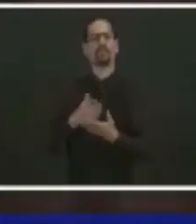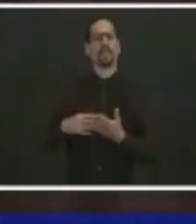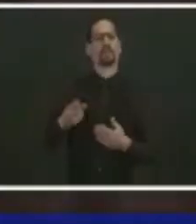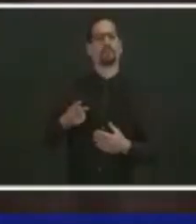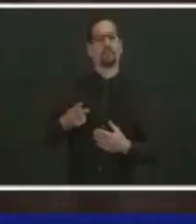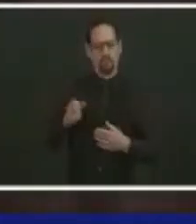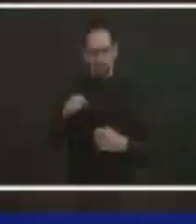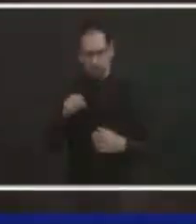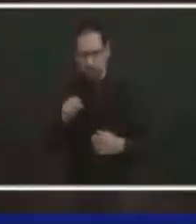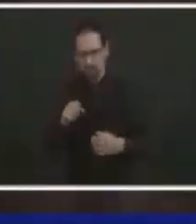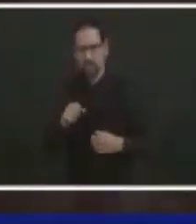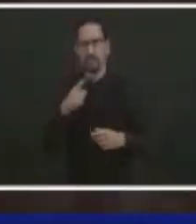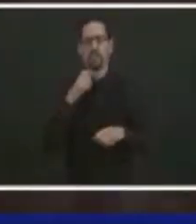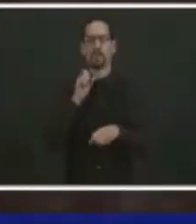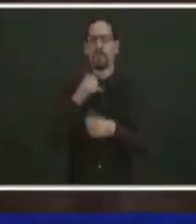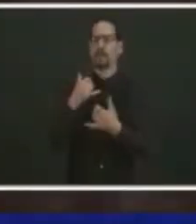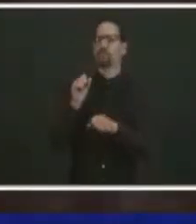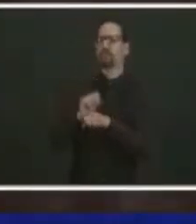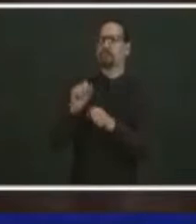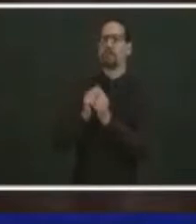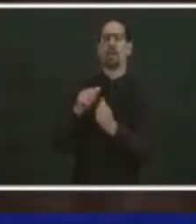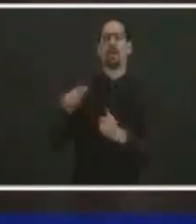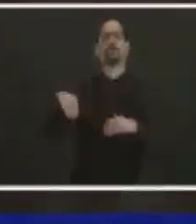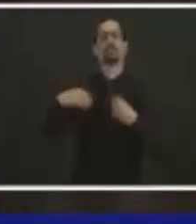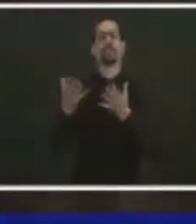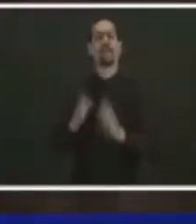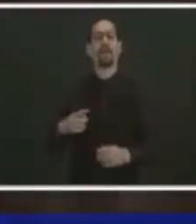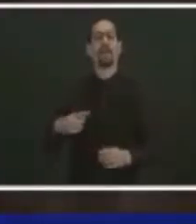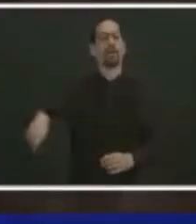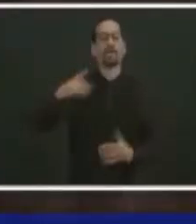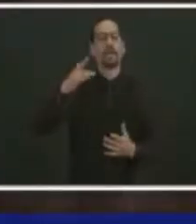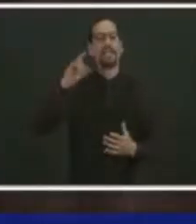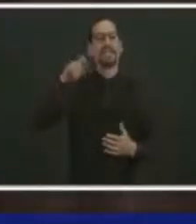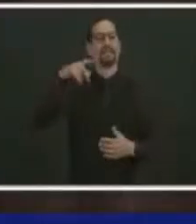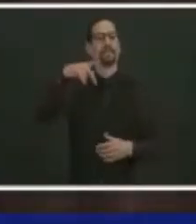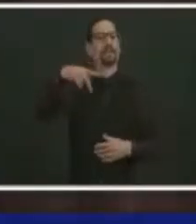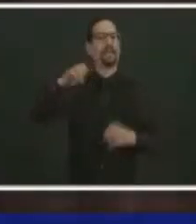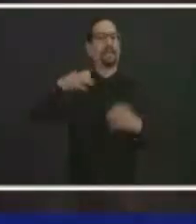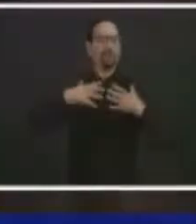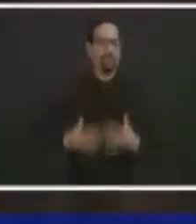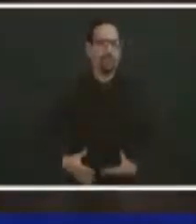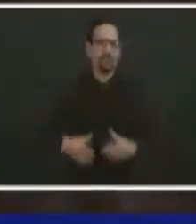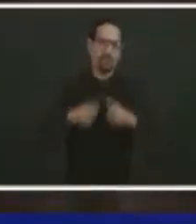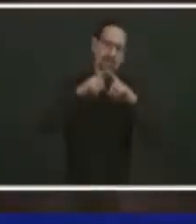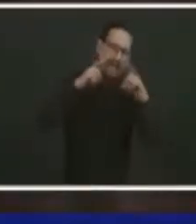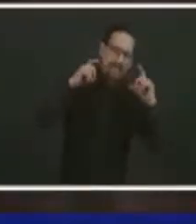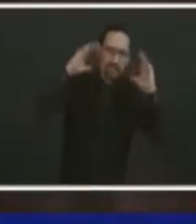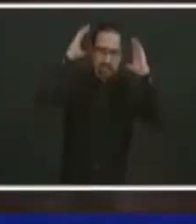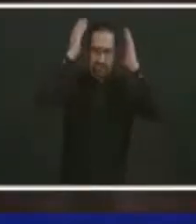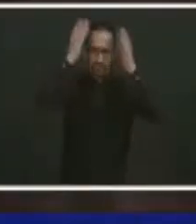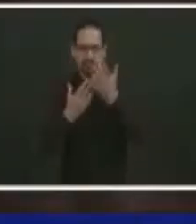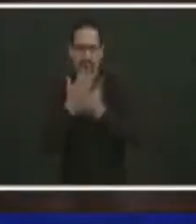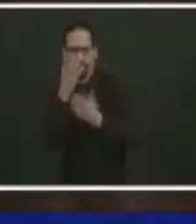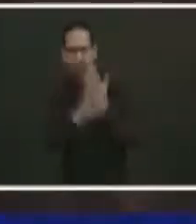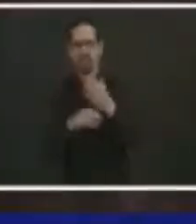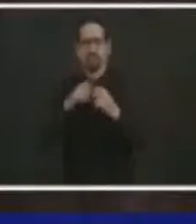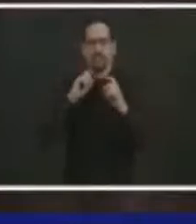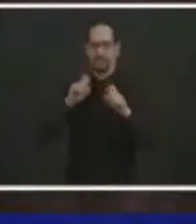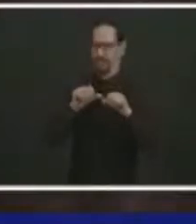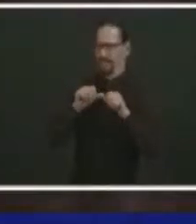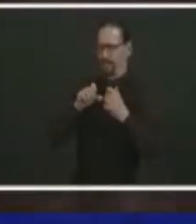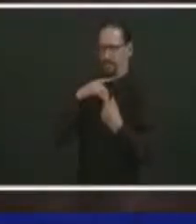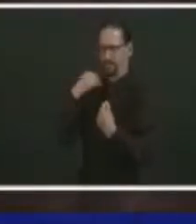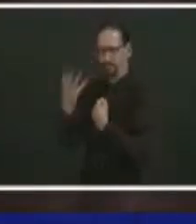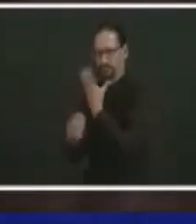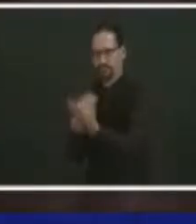provide the types of PPE that we have available that we can provide. So we'll continue to align